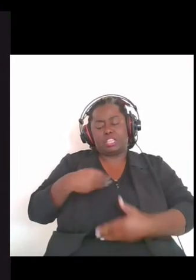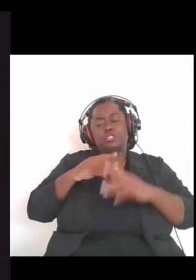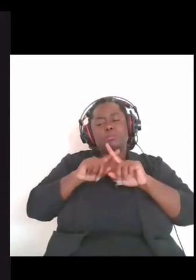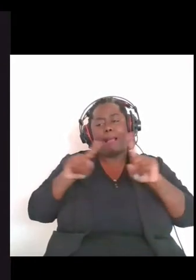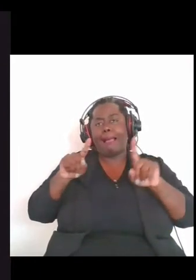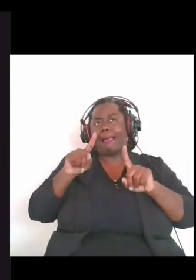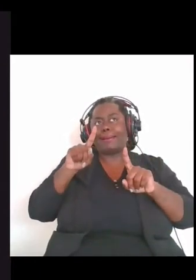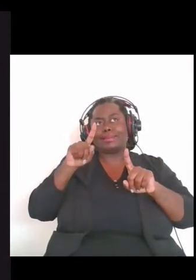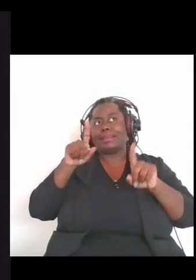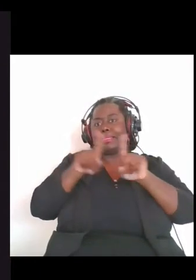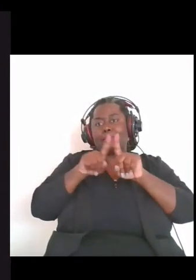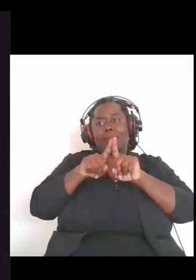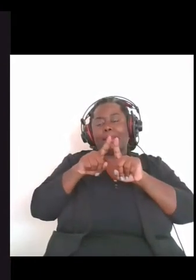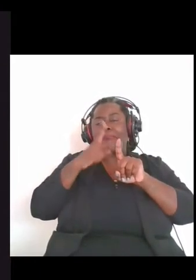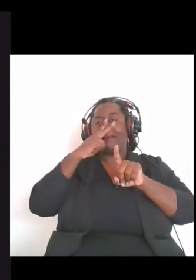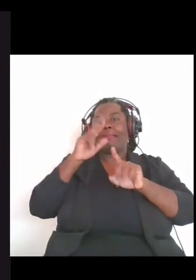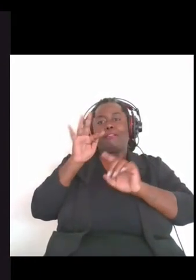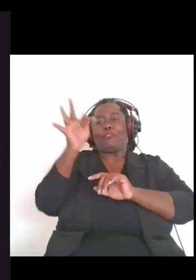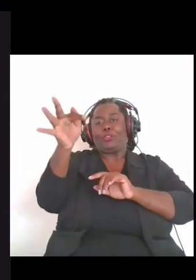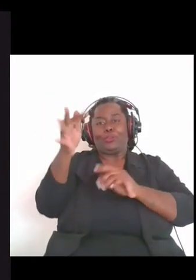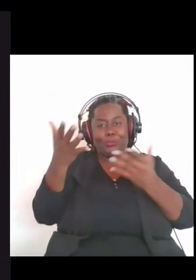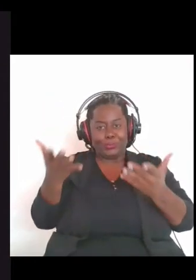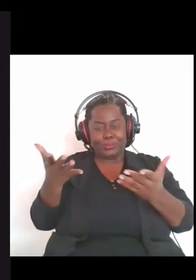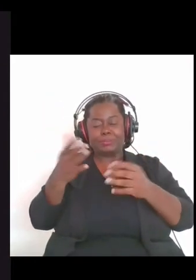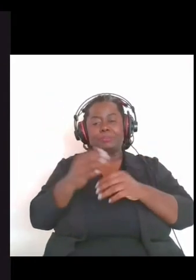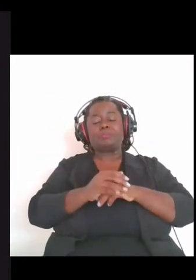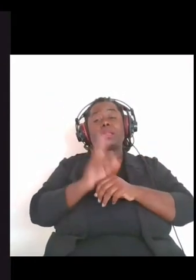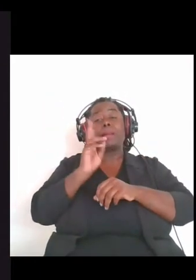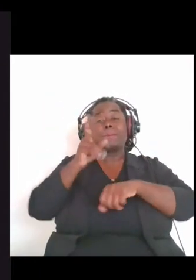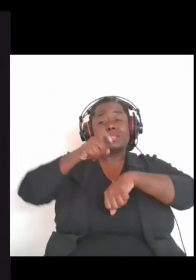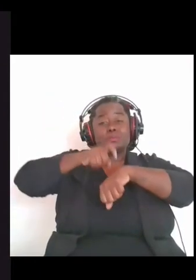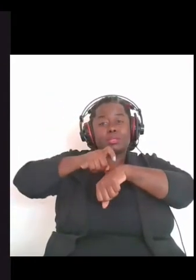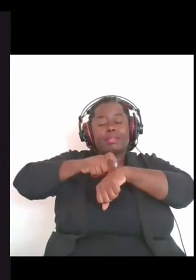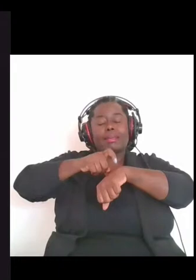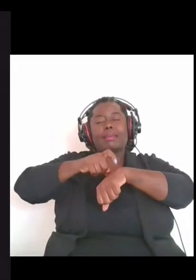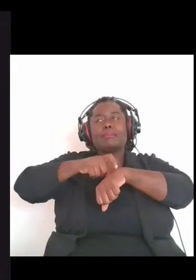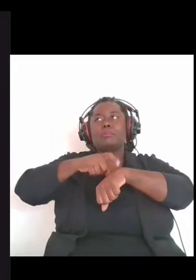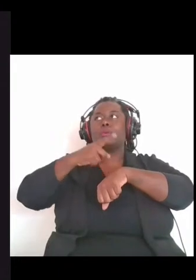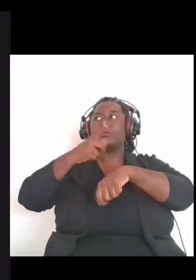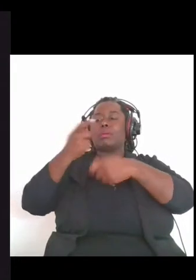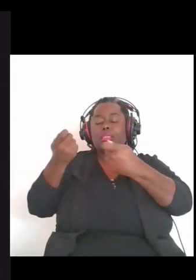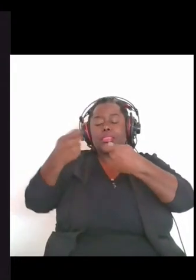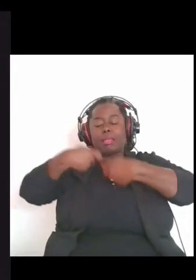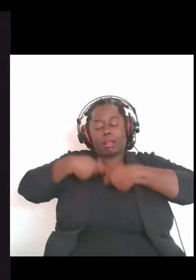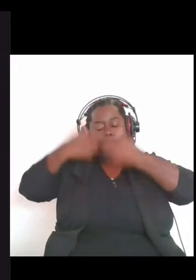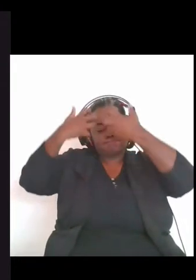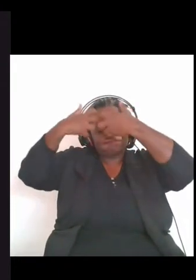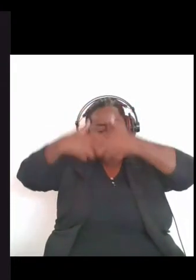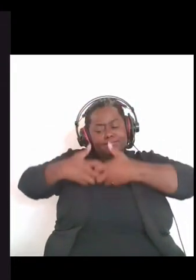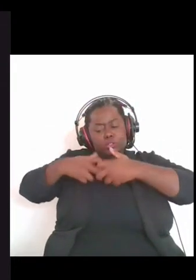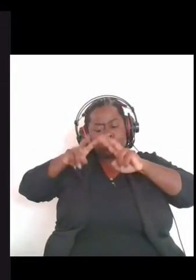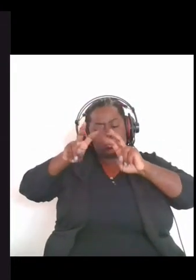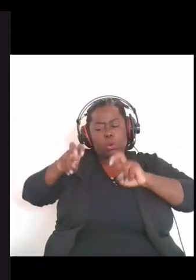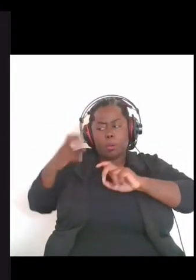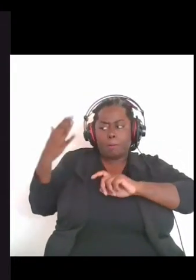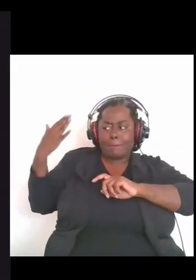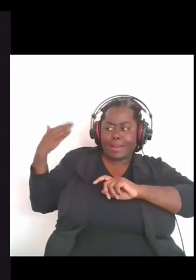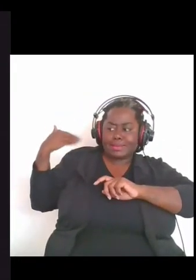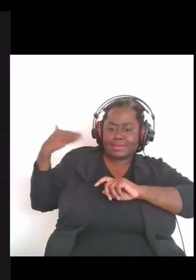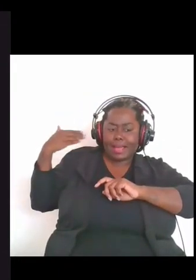present in our everyday lives but at the same time it is driving us to reflect on the